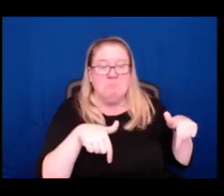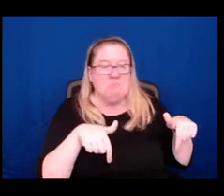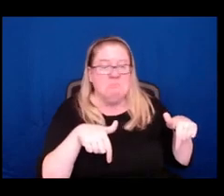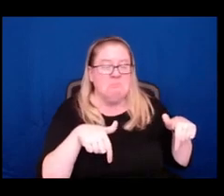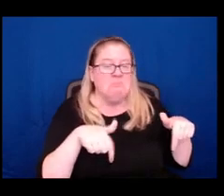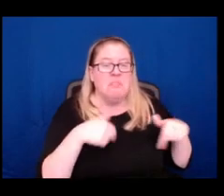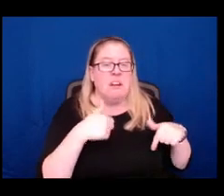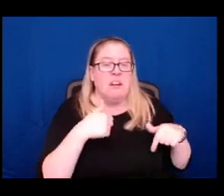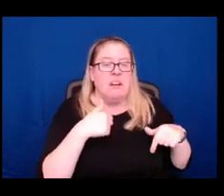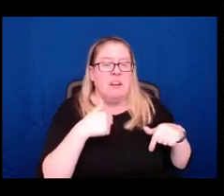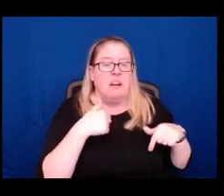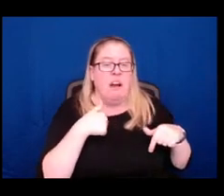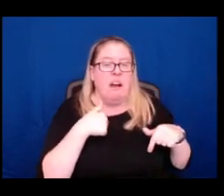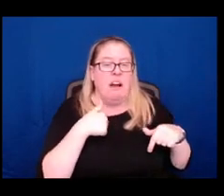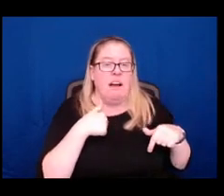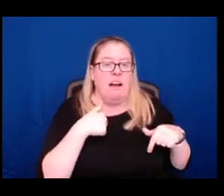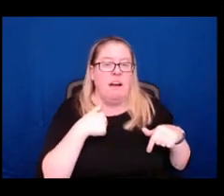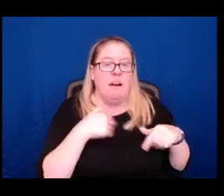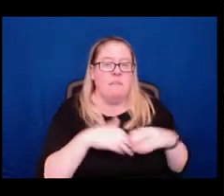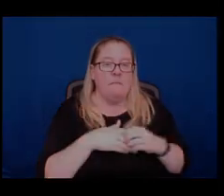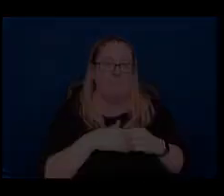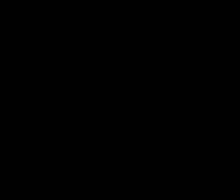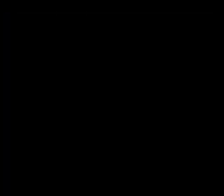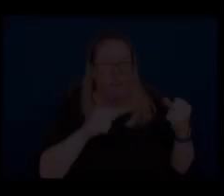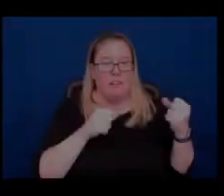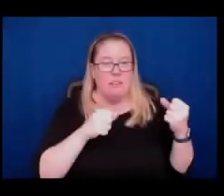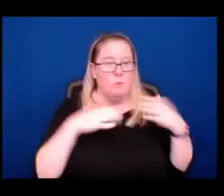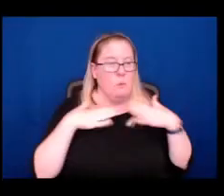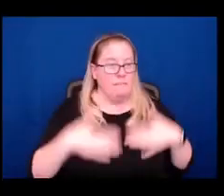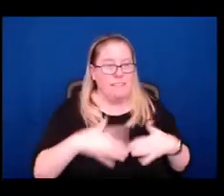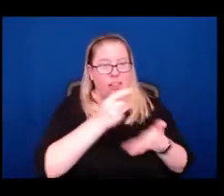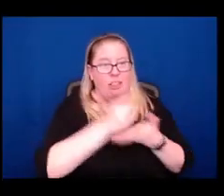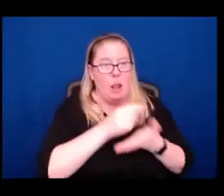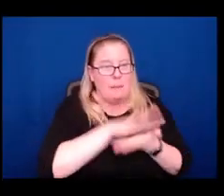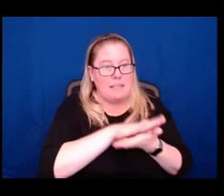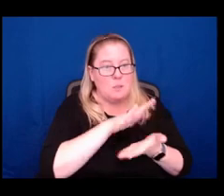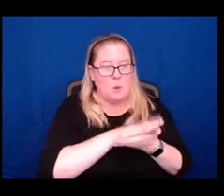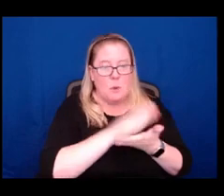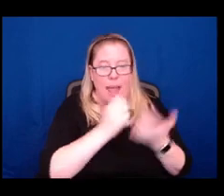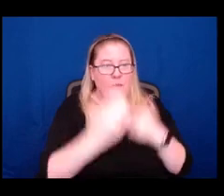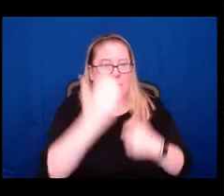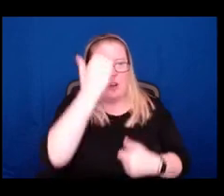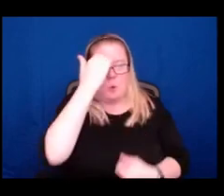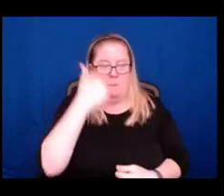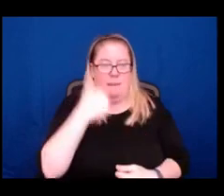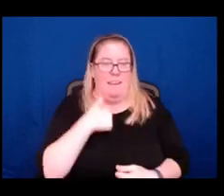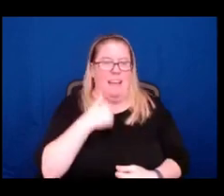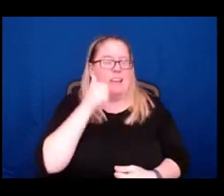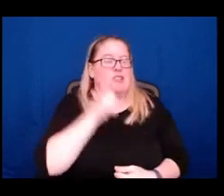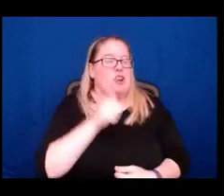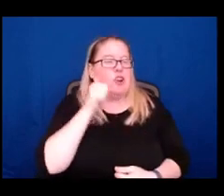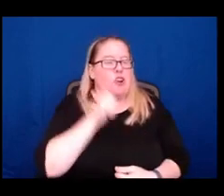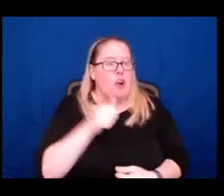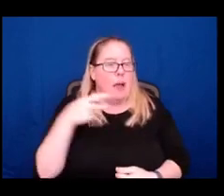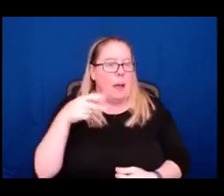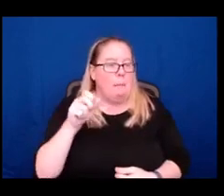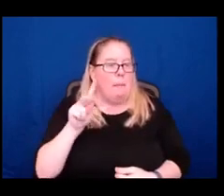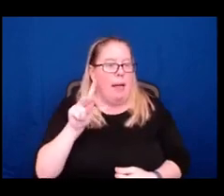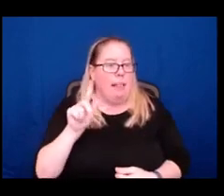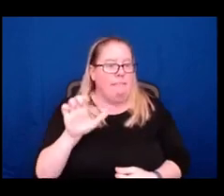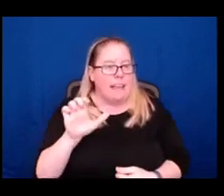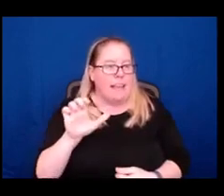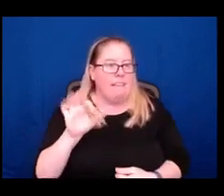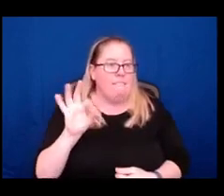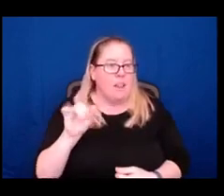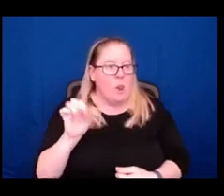women's health girl. Even when I was in pelvic and physical therapy school, everyone knew me as the girl who loved pelvic floor. And so